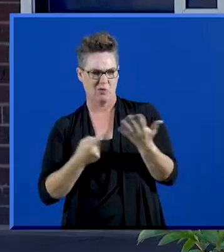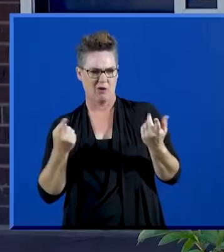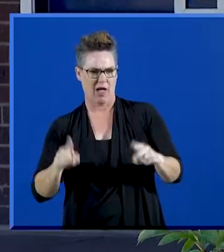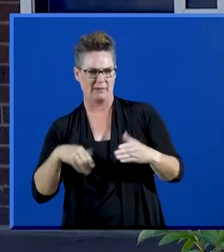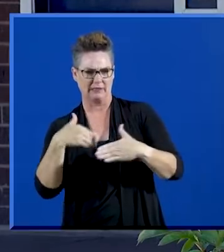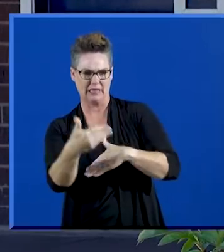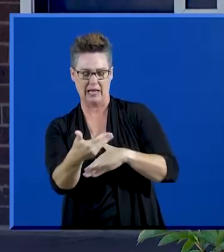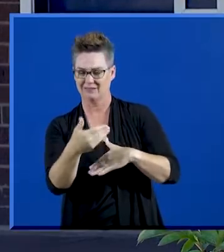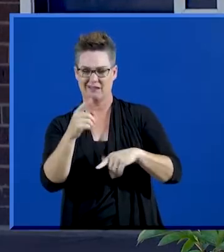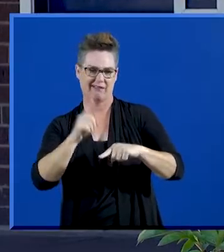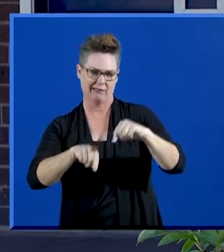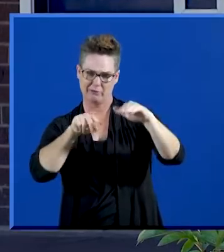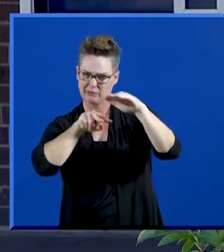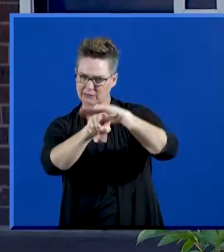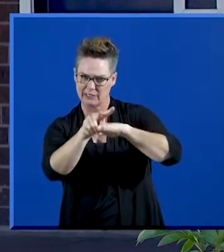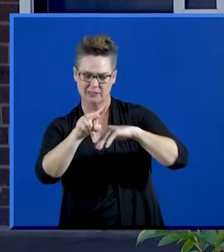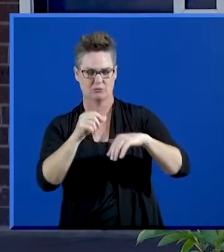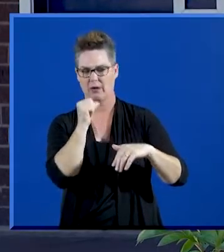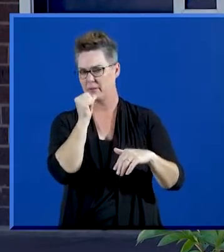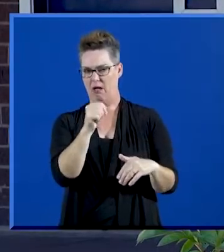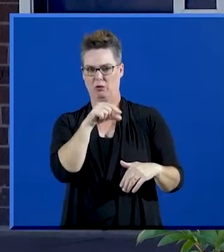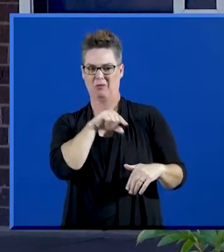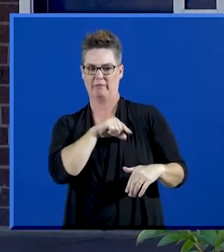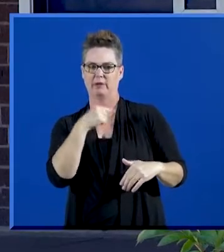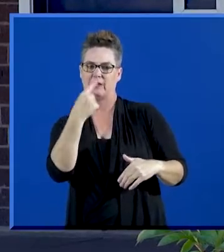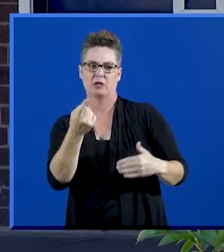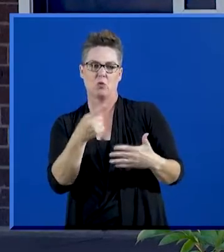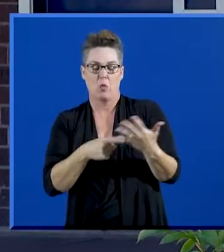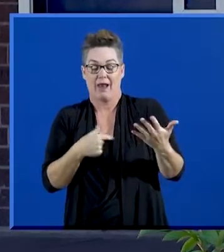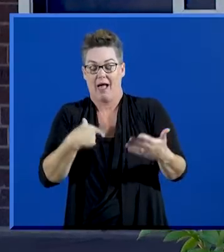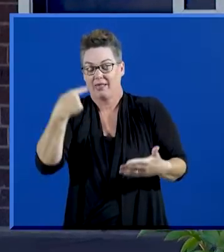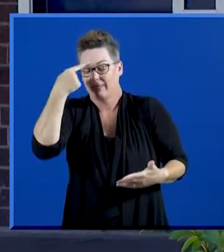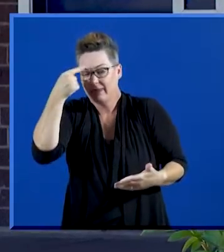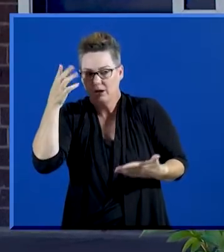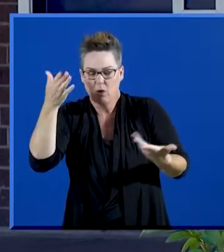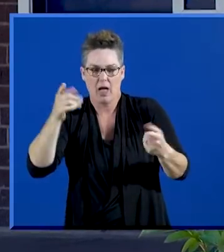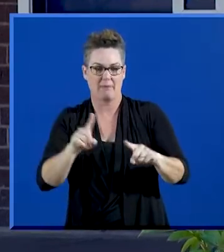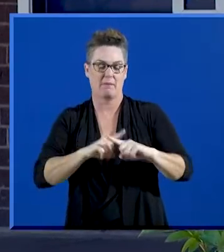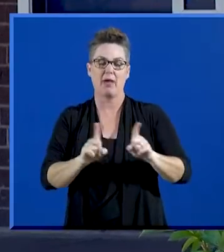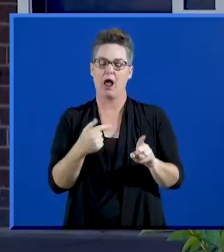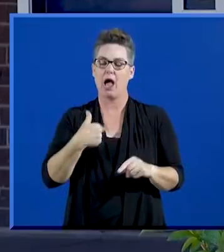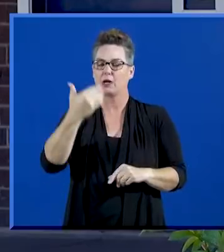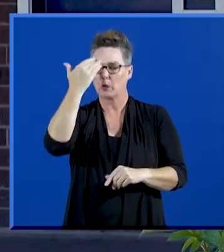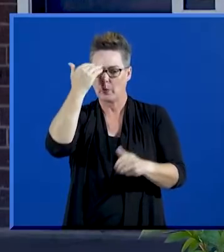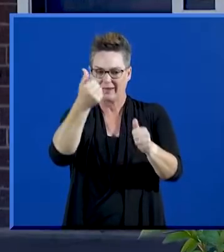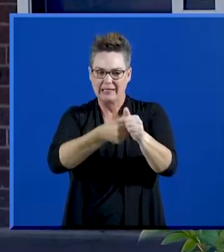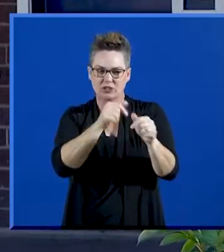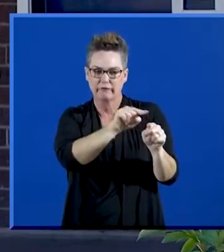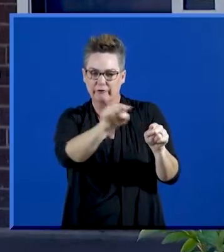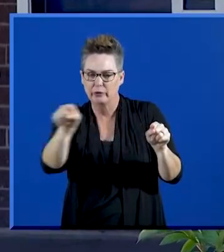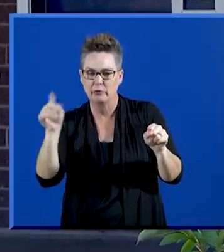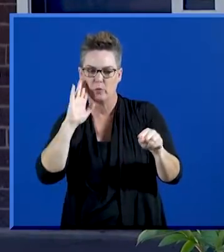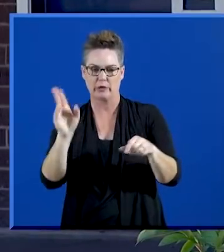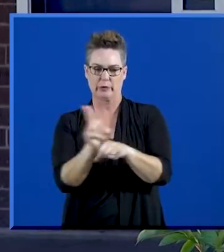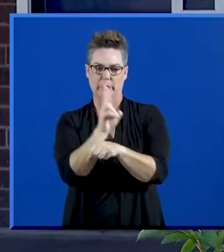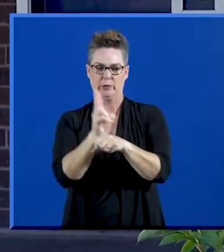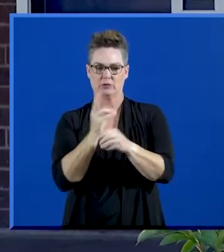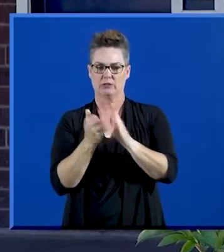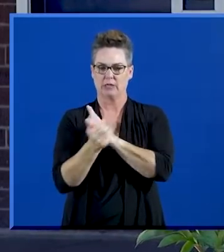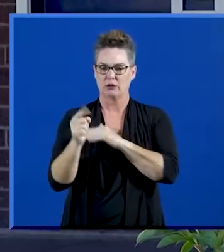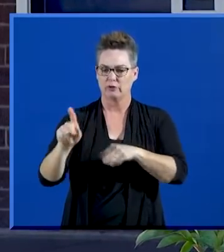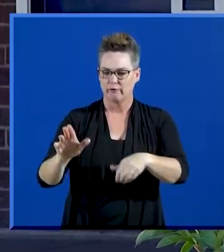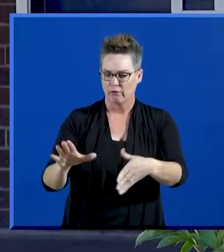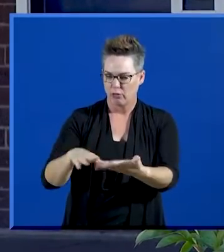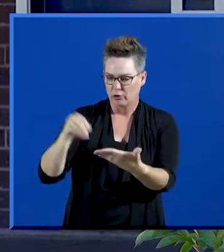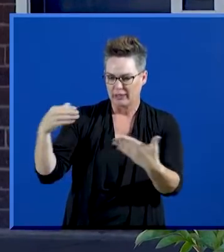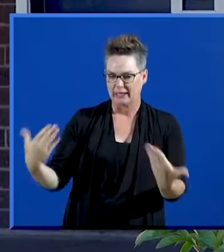to understand what will happen next. I'm not a fortune teller, so I'm not qualified to tell you what I think will happen. However, I know that each of you